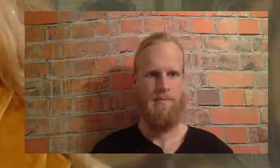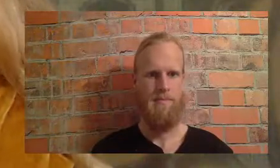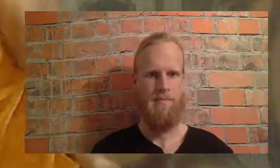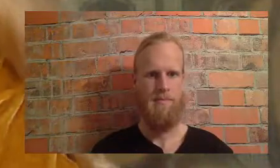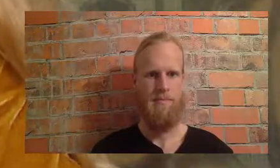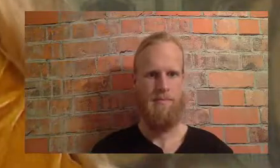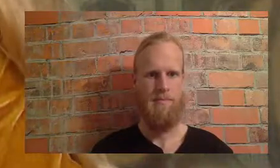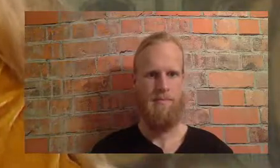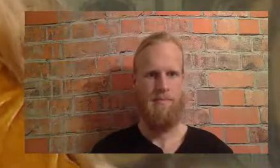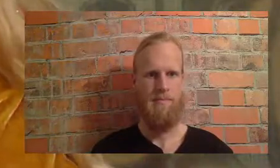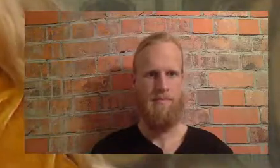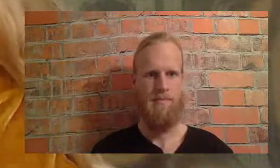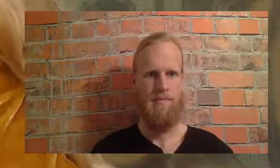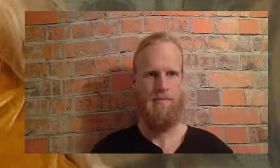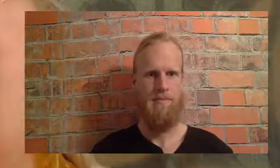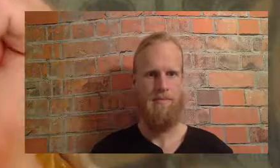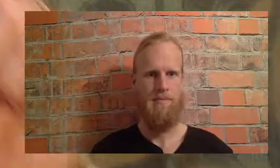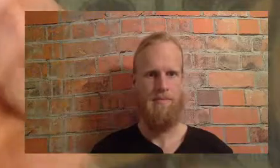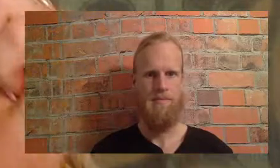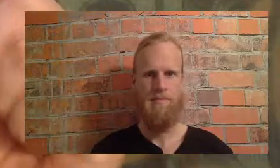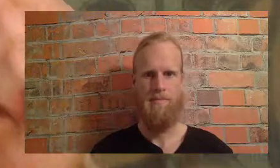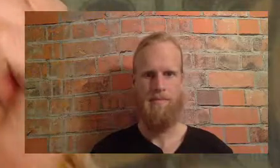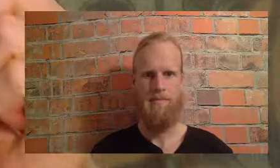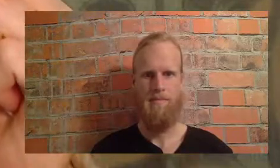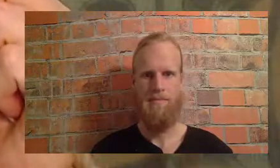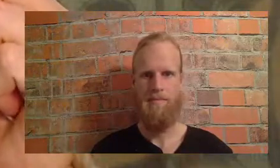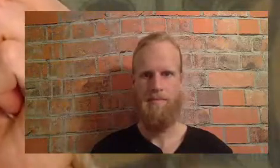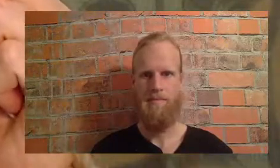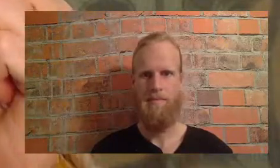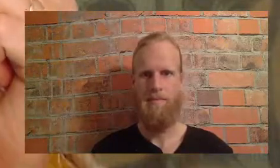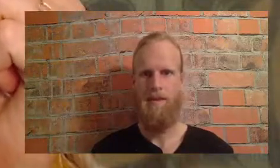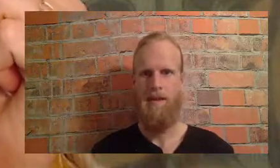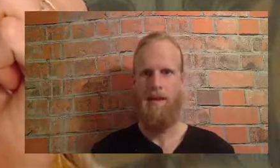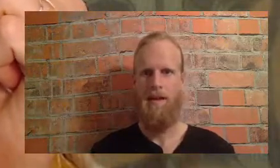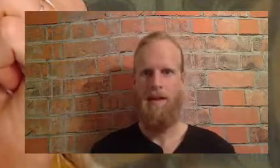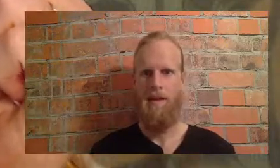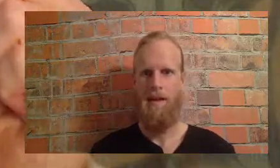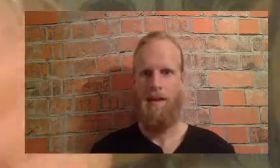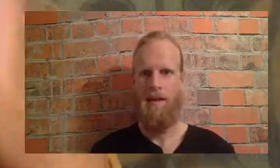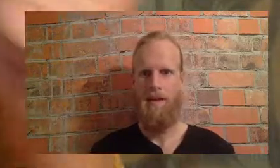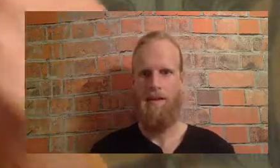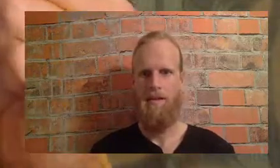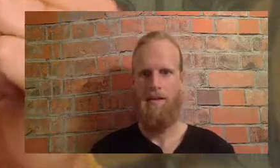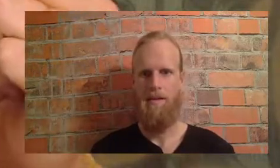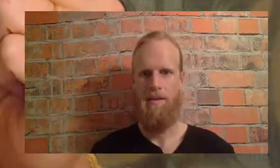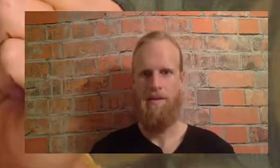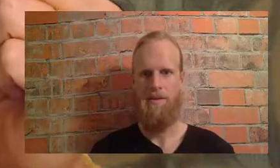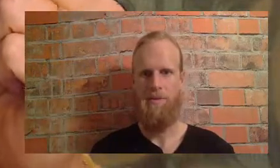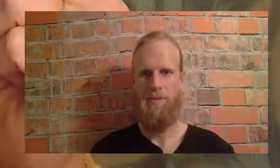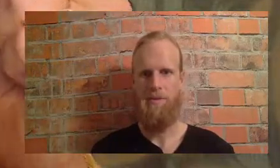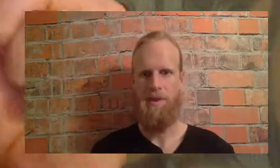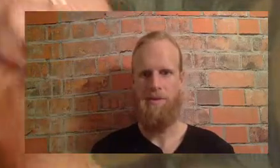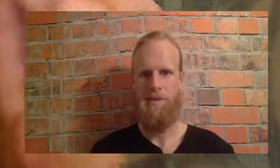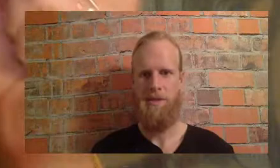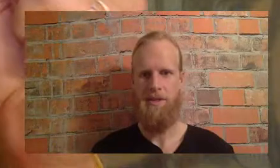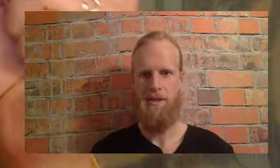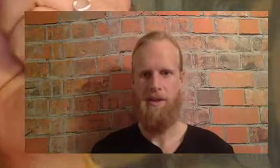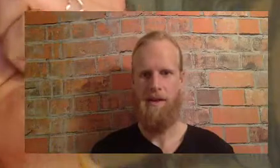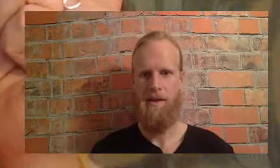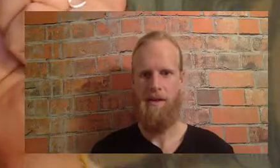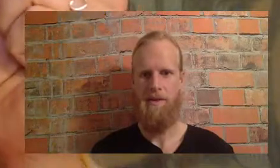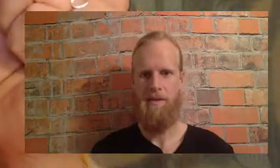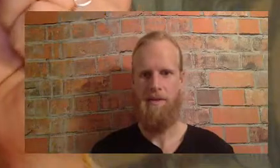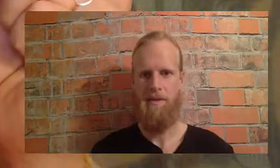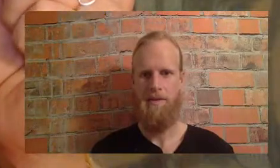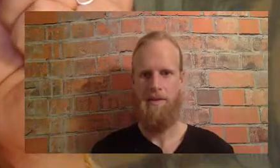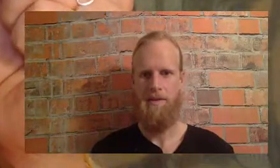is one of the most powerful ones I have because it's pure positive. So when you're using that download, if you can't say that